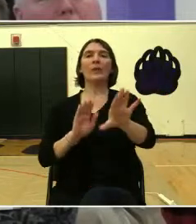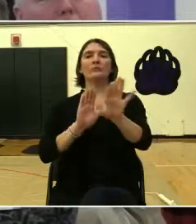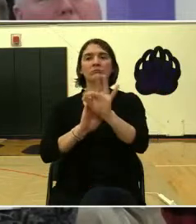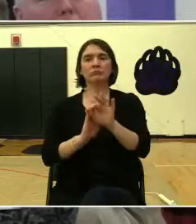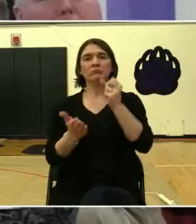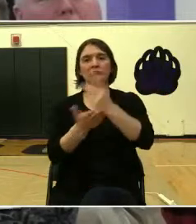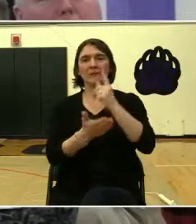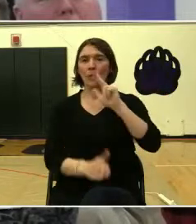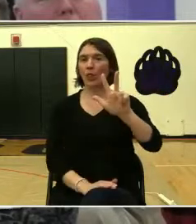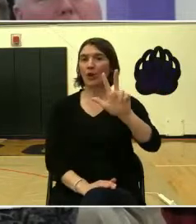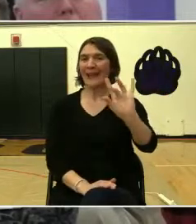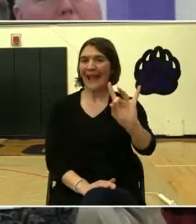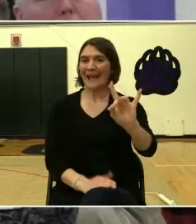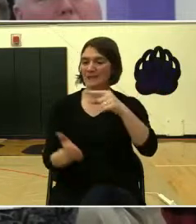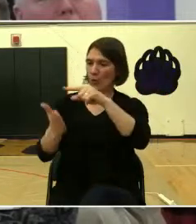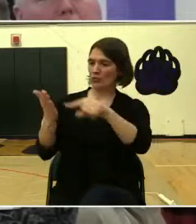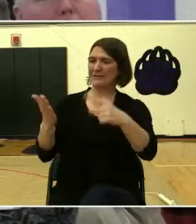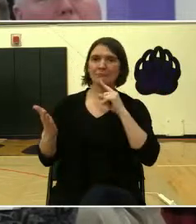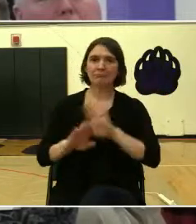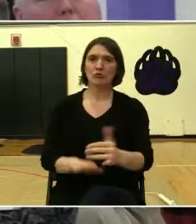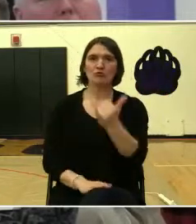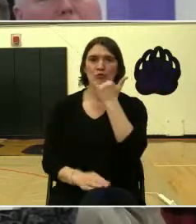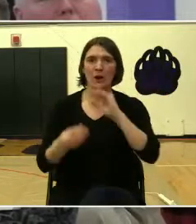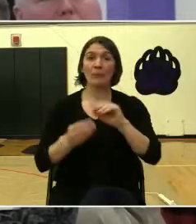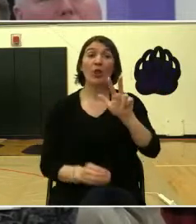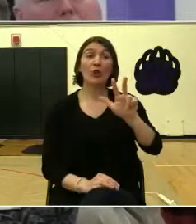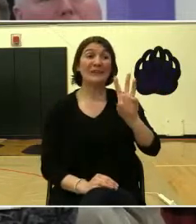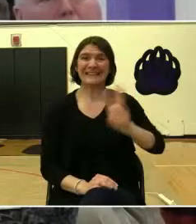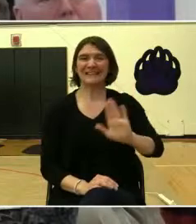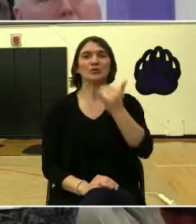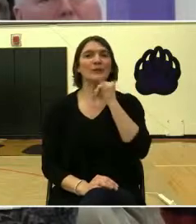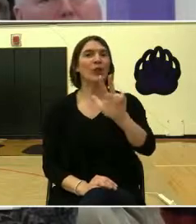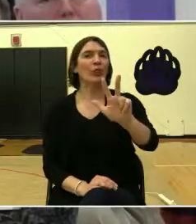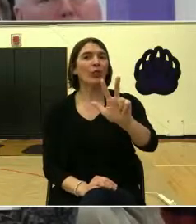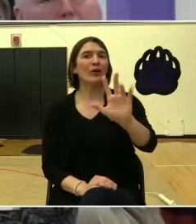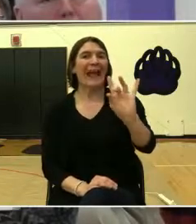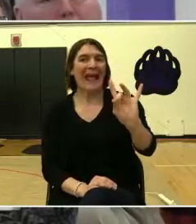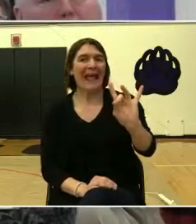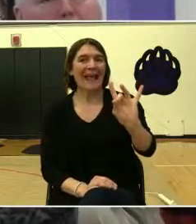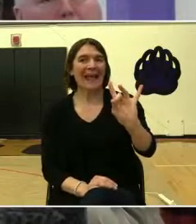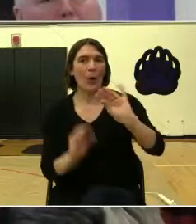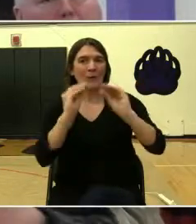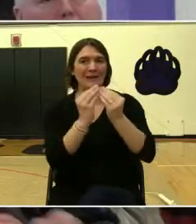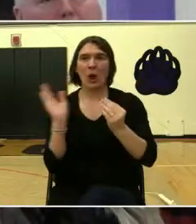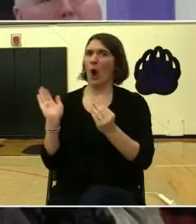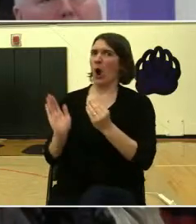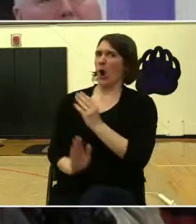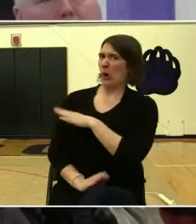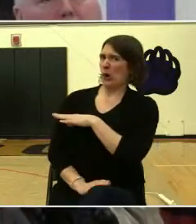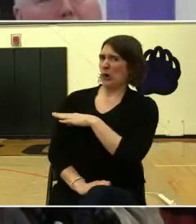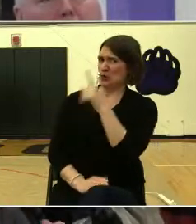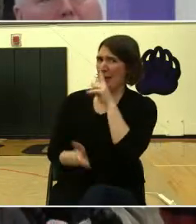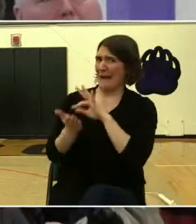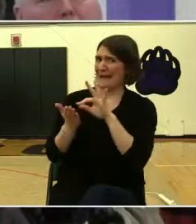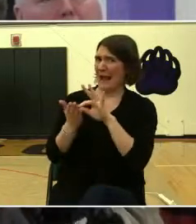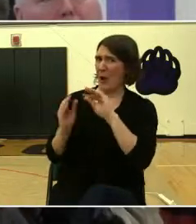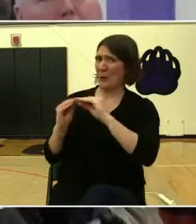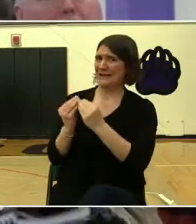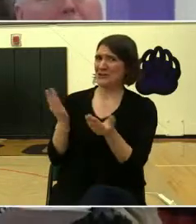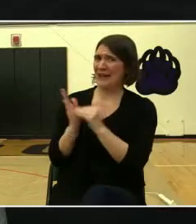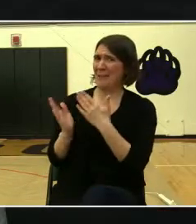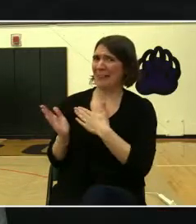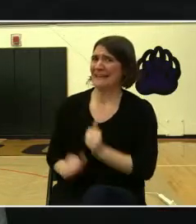were funded so the article should re 38 service providers a member of the administration is asked please to count the number of